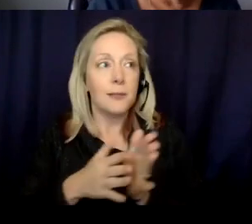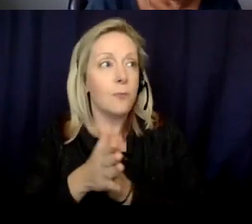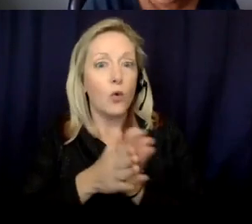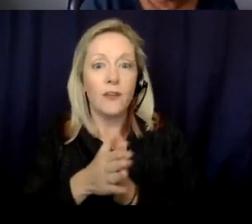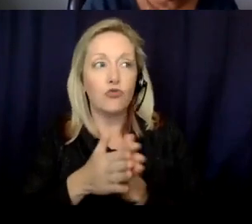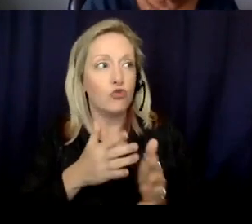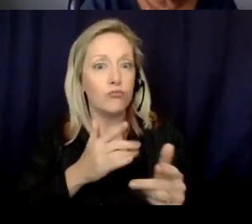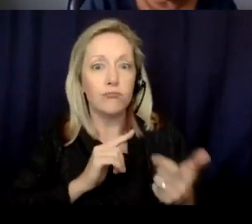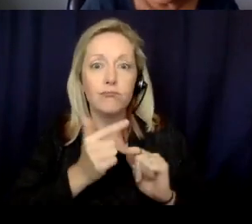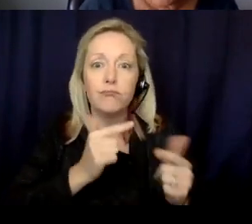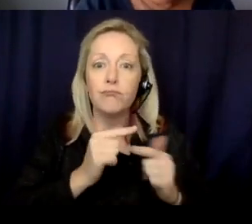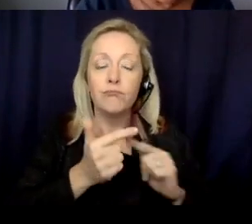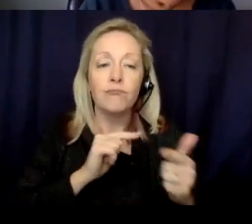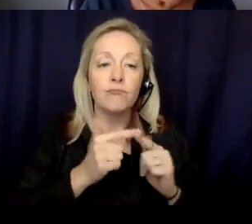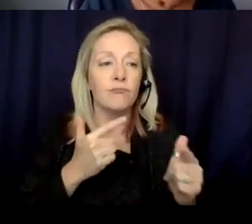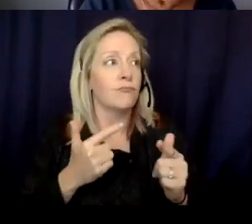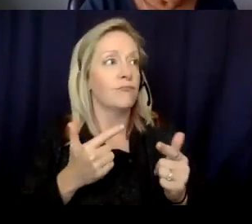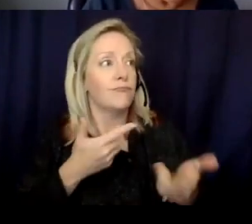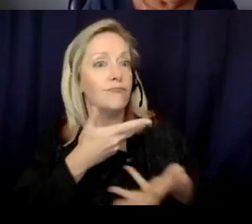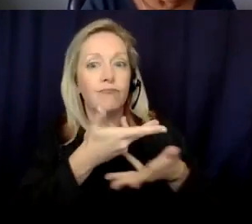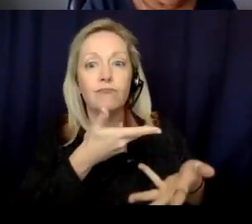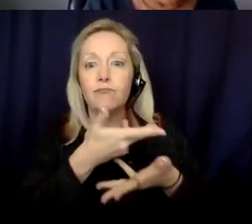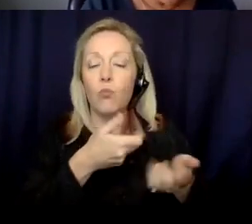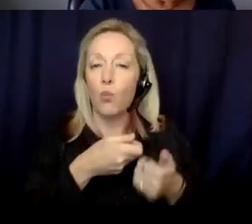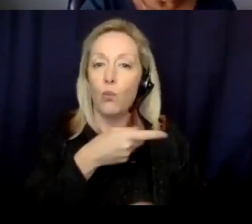want to engage with